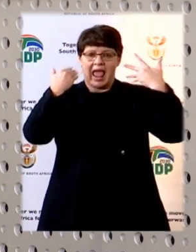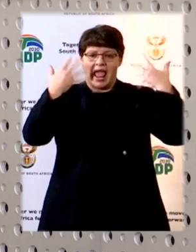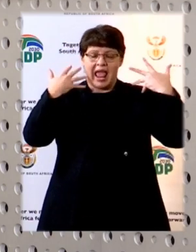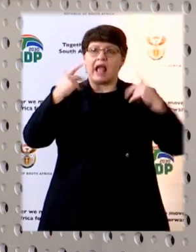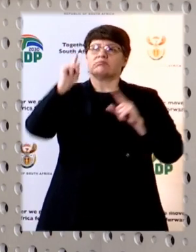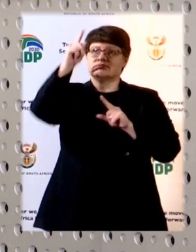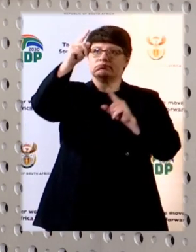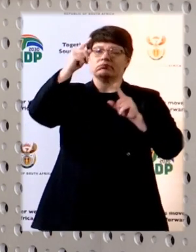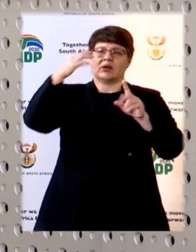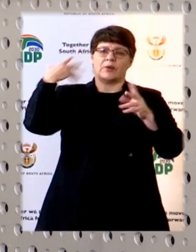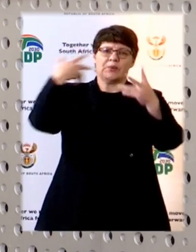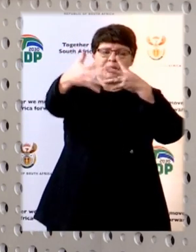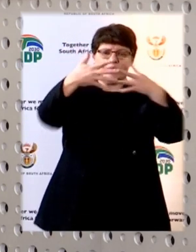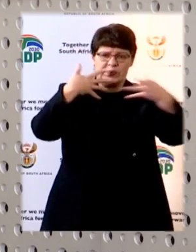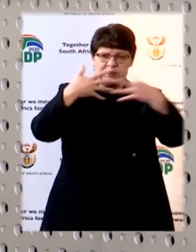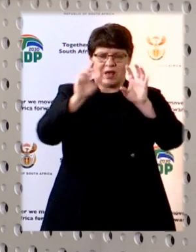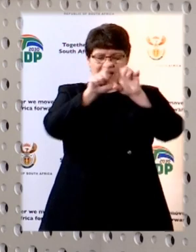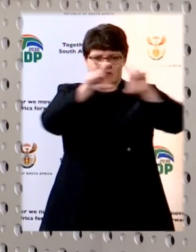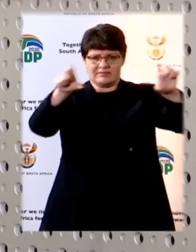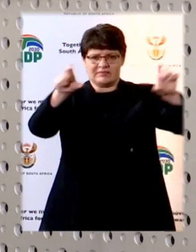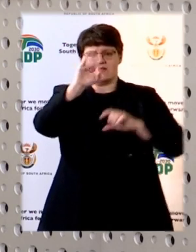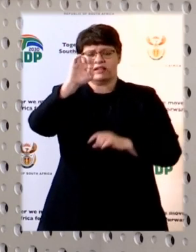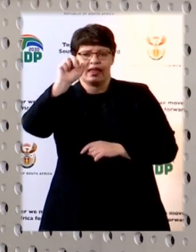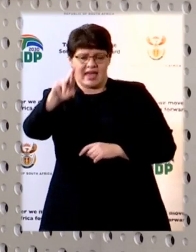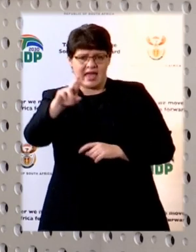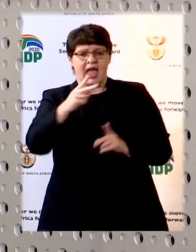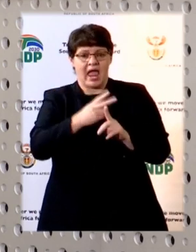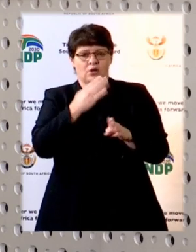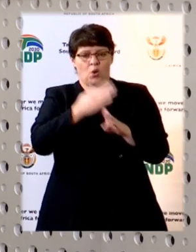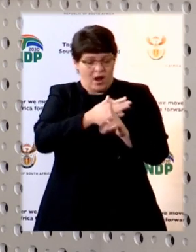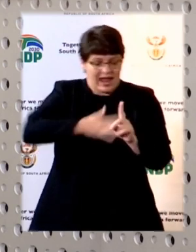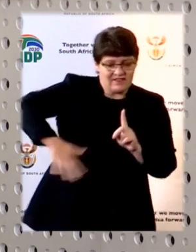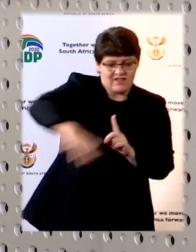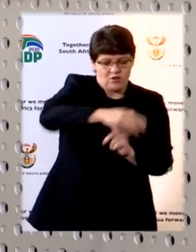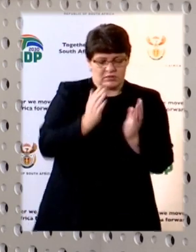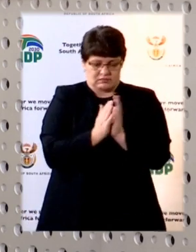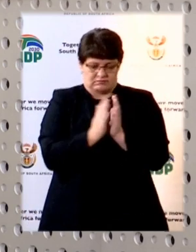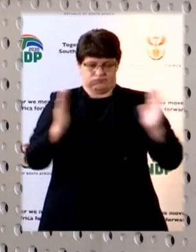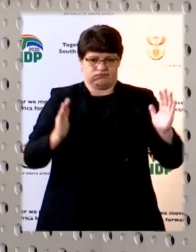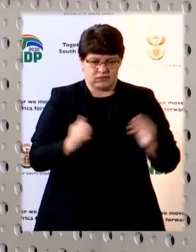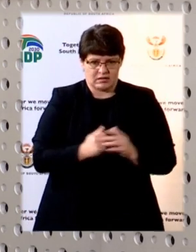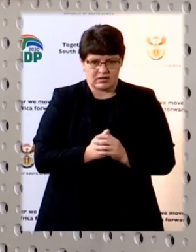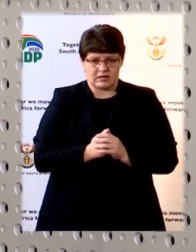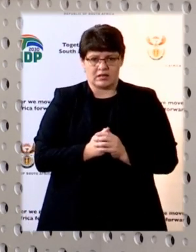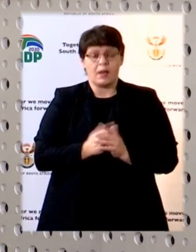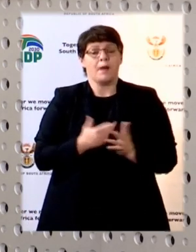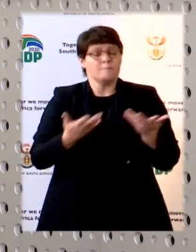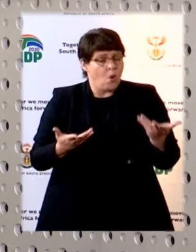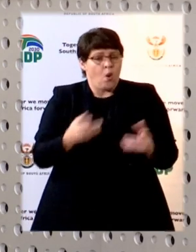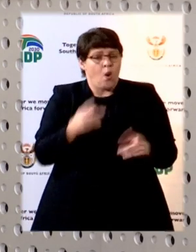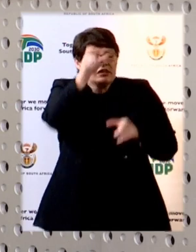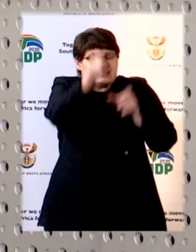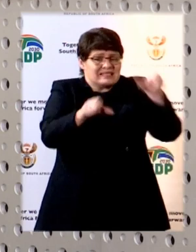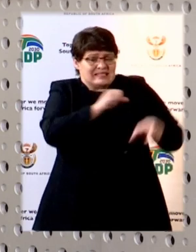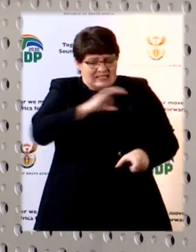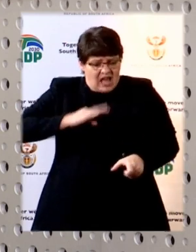and increasing ventilation rates in work environment, encouraging sick workers to stay at